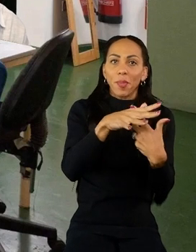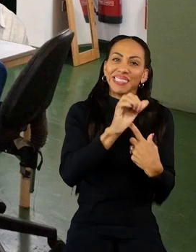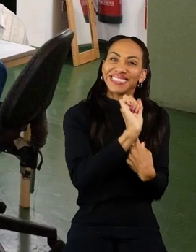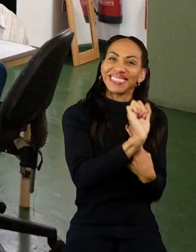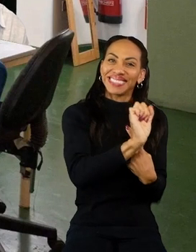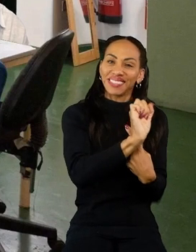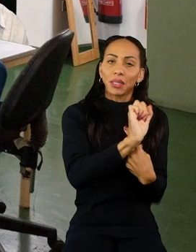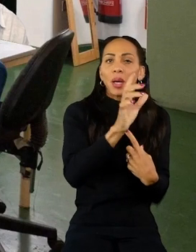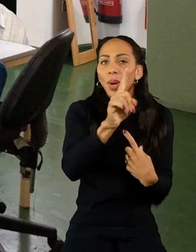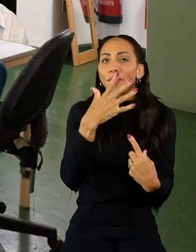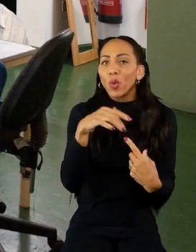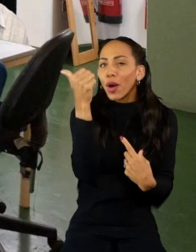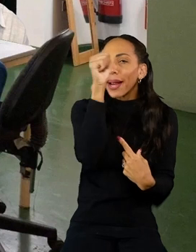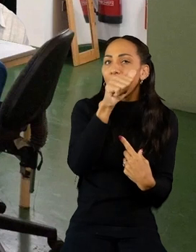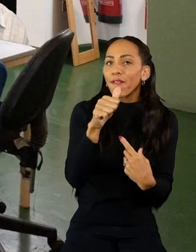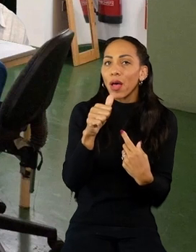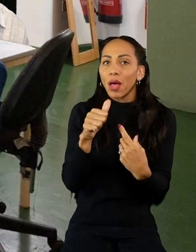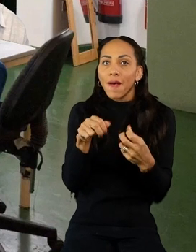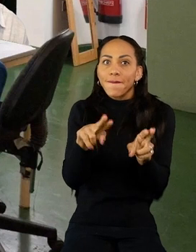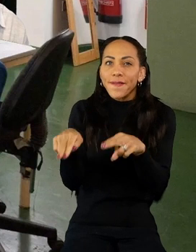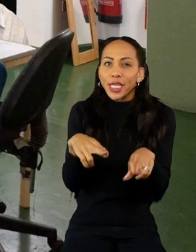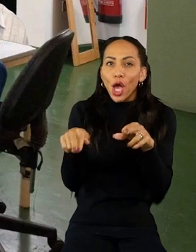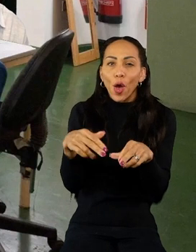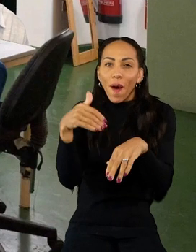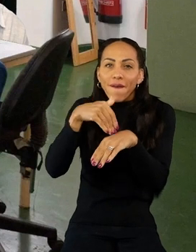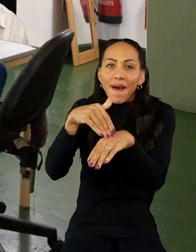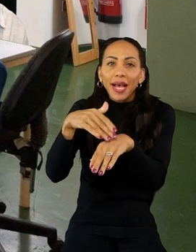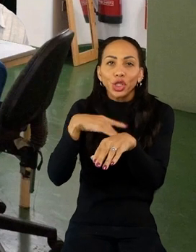TV production switching environment, really.